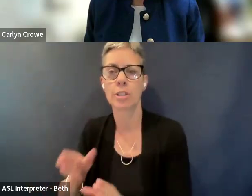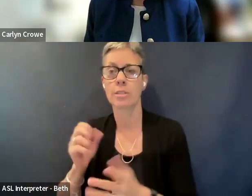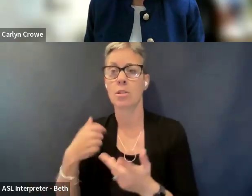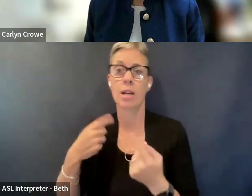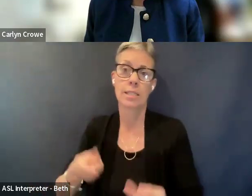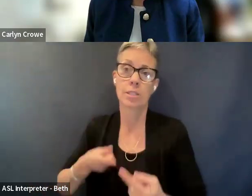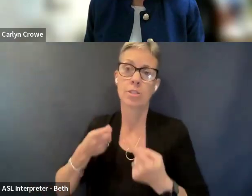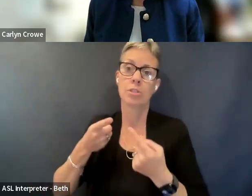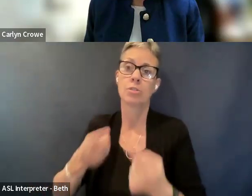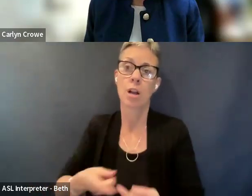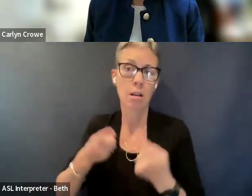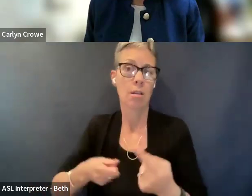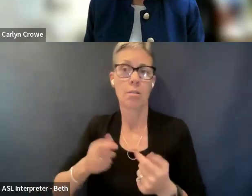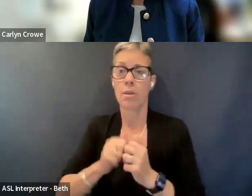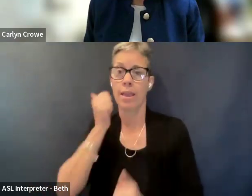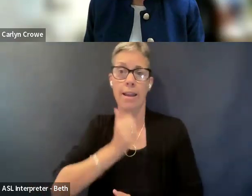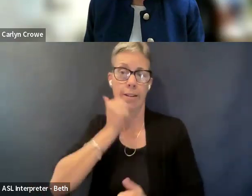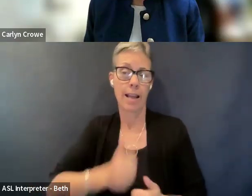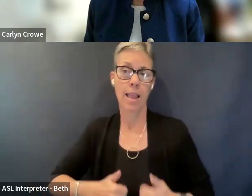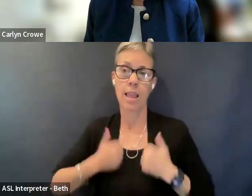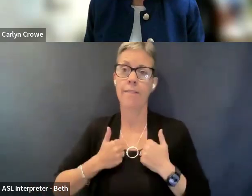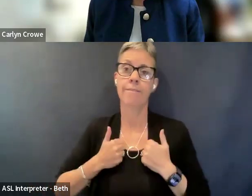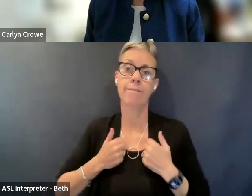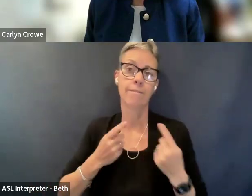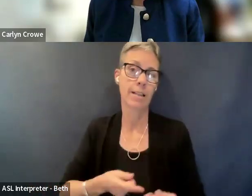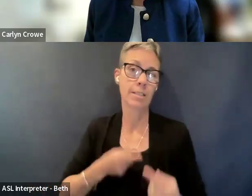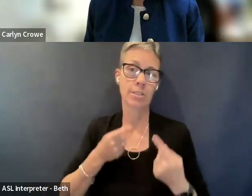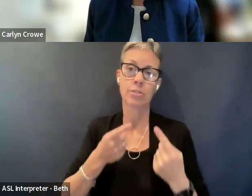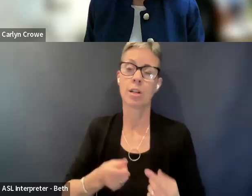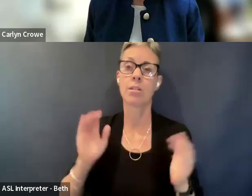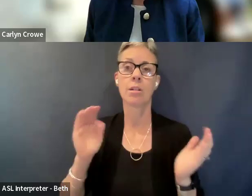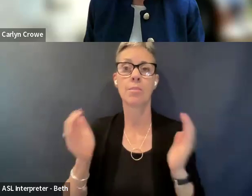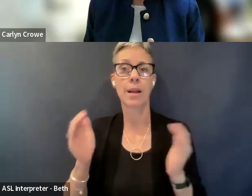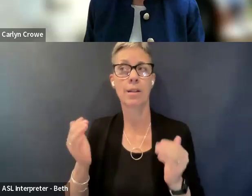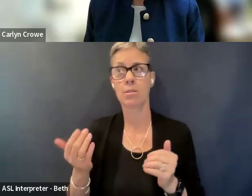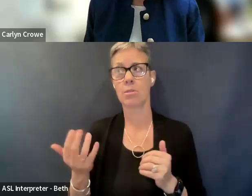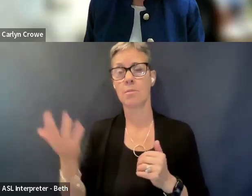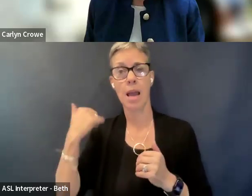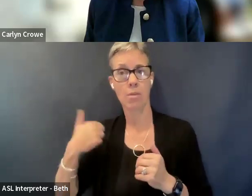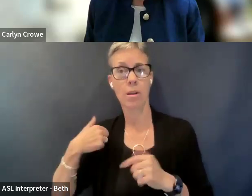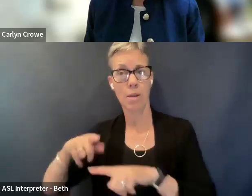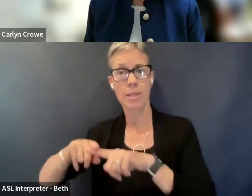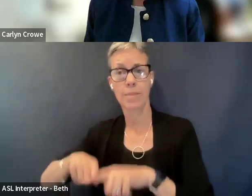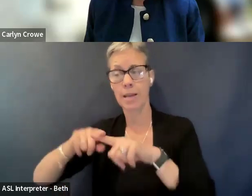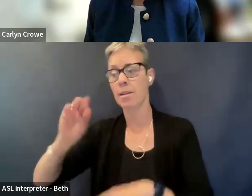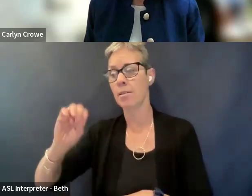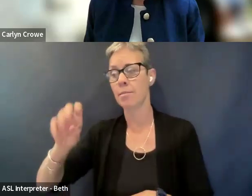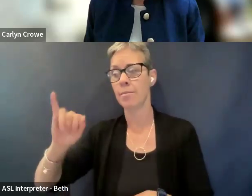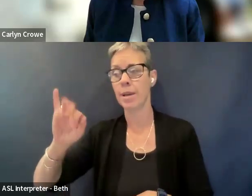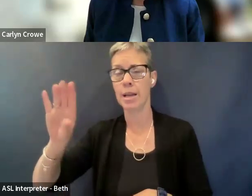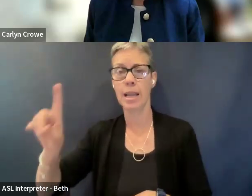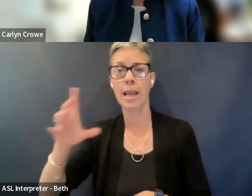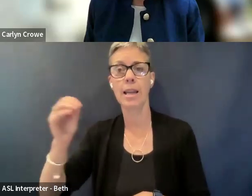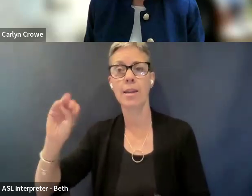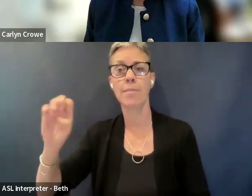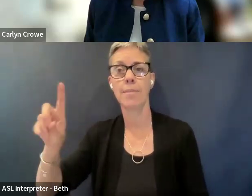by getting on daily life. I struggle so much more than when I was getting Medicare, Medicaid, because I don't have those extra services